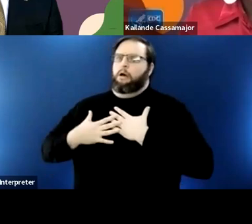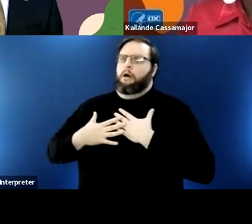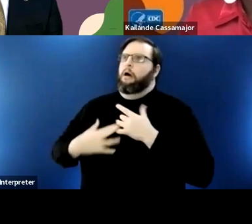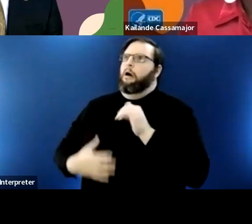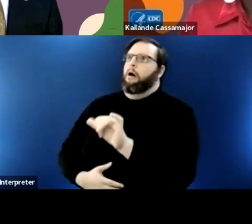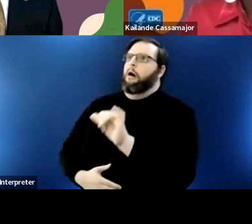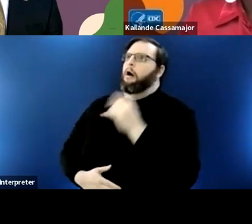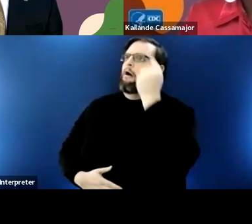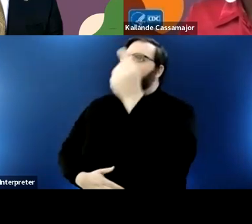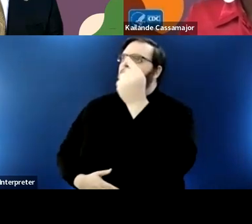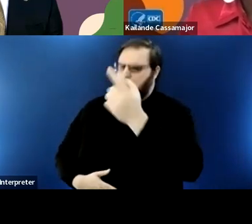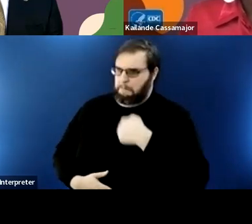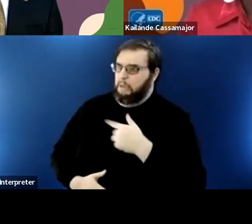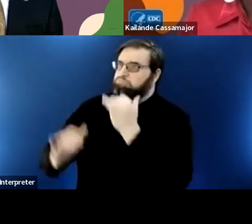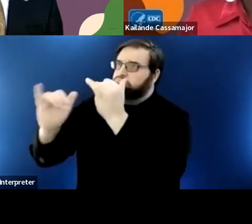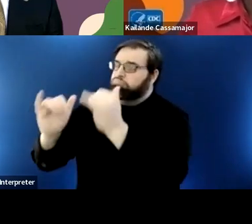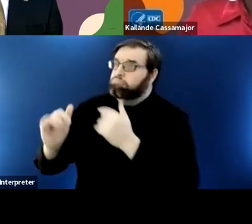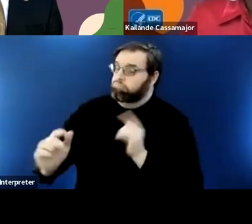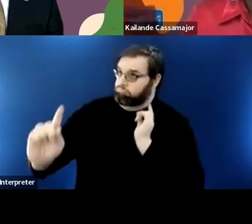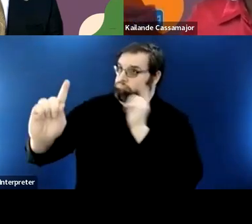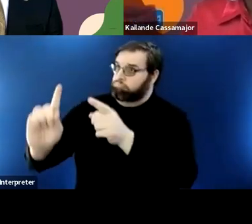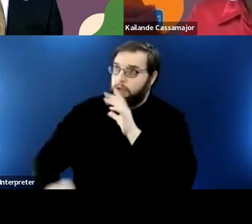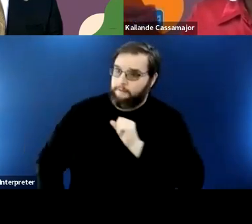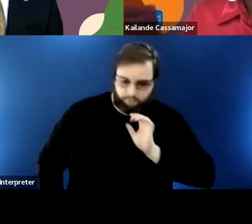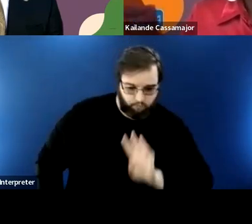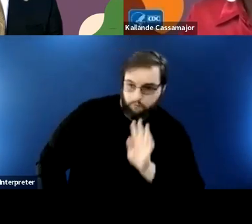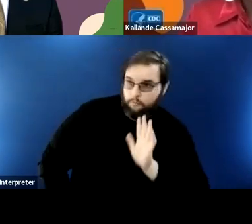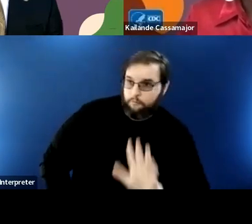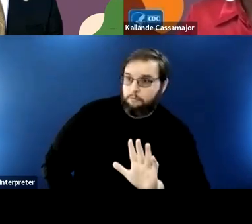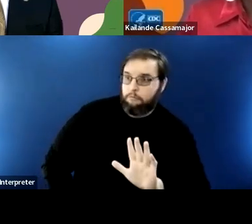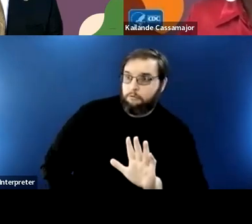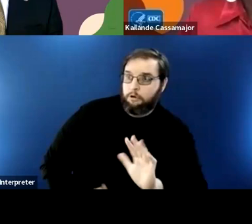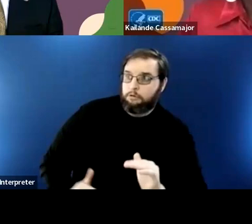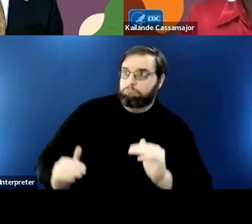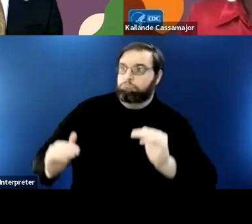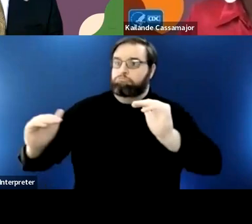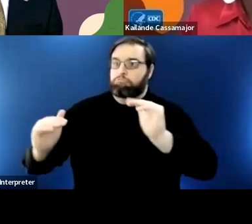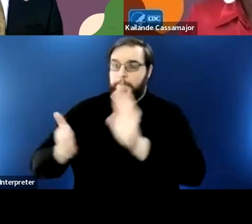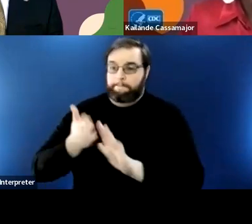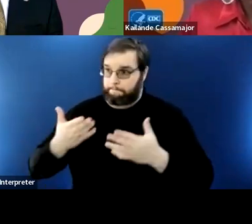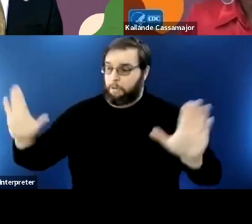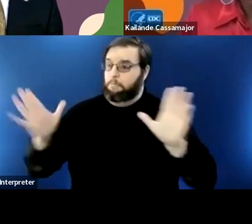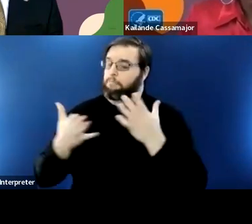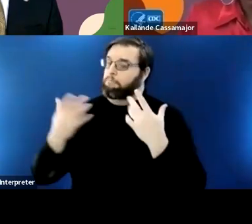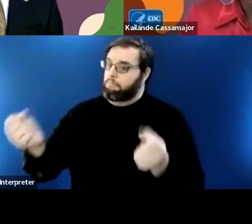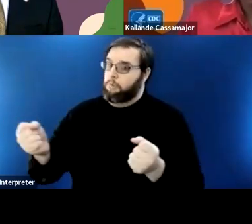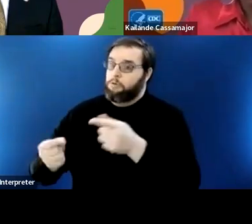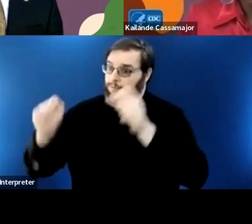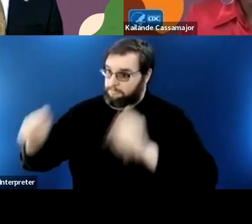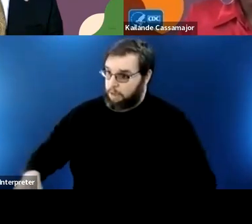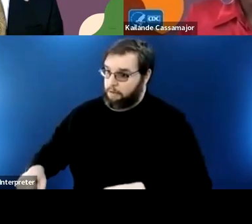to consider as you know, age 4 or 5, careers in public health, you know, yes, you can do it, because here I